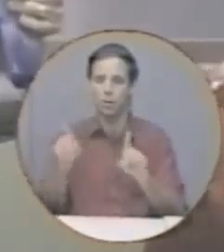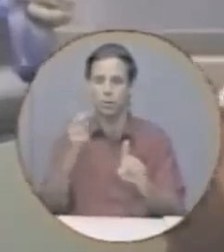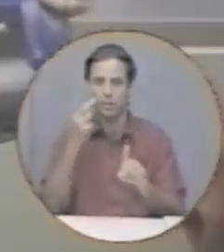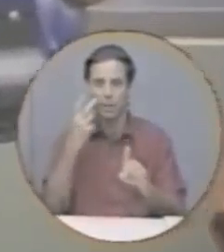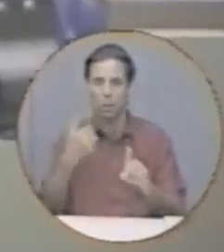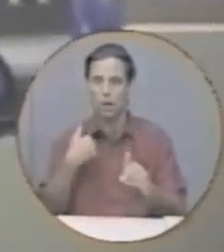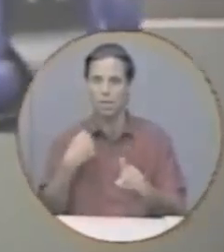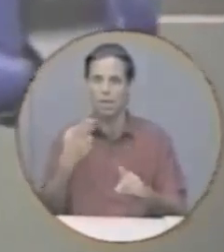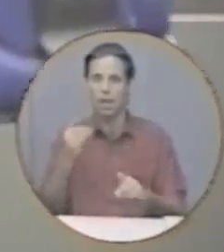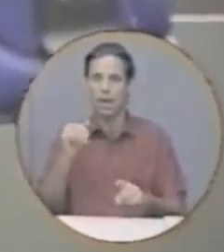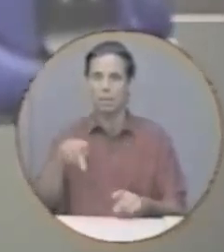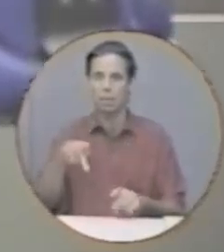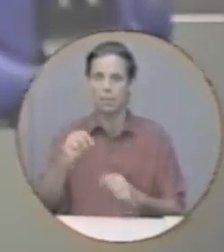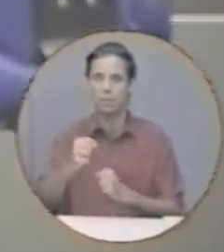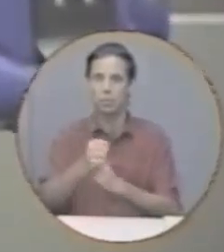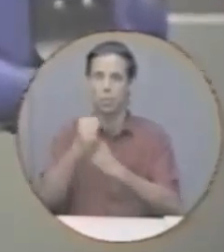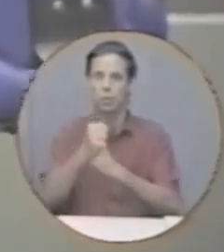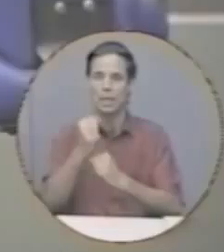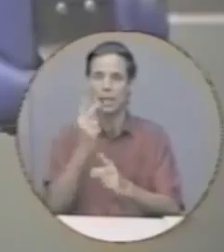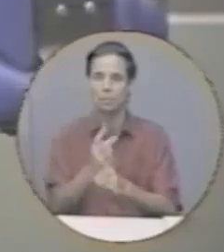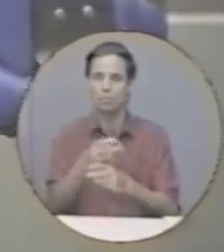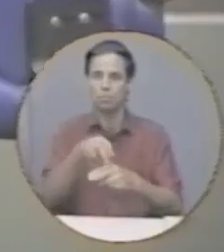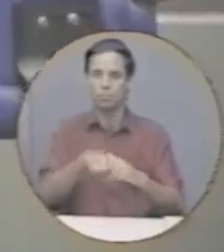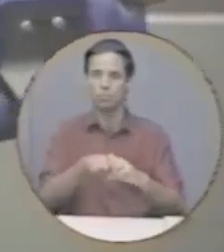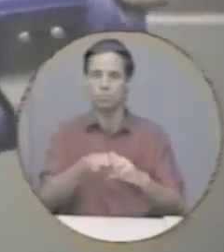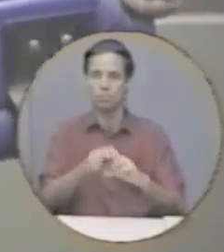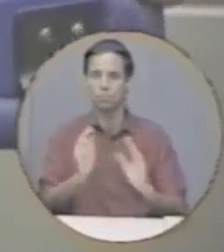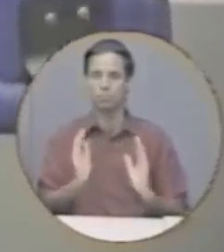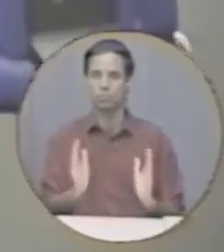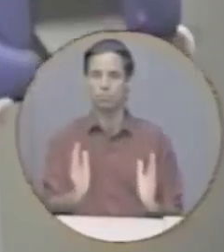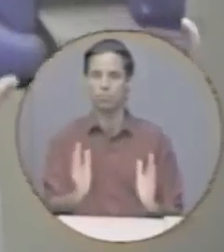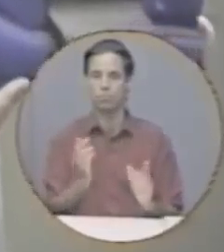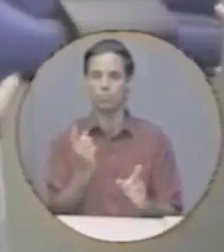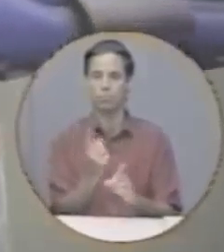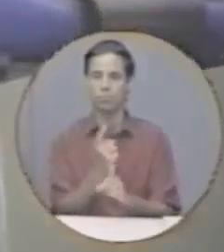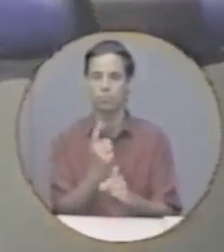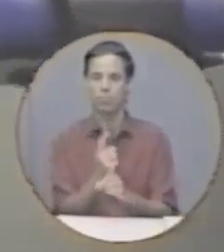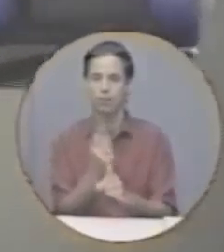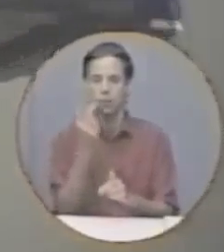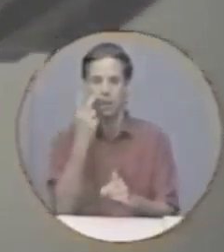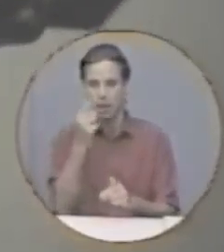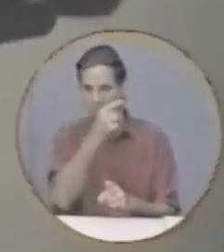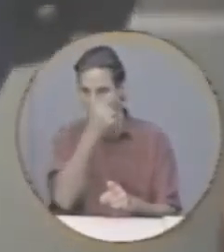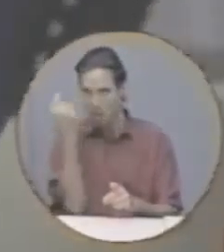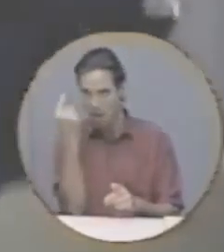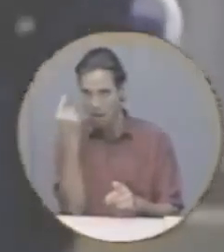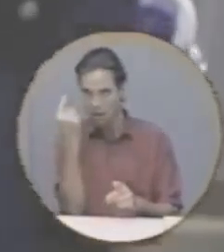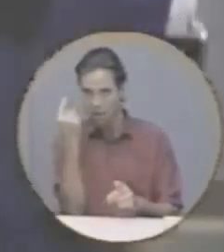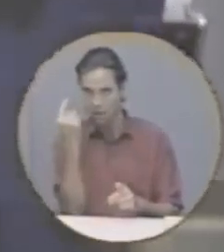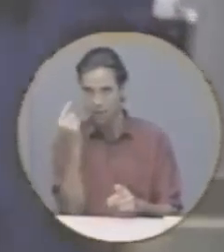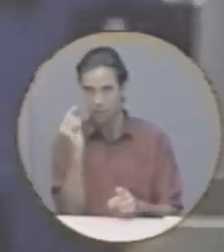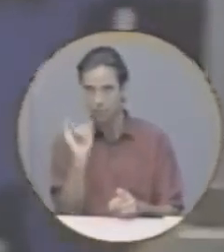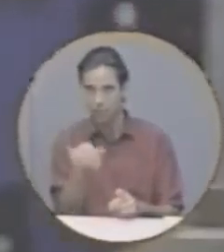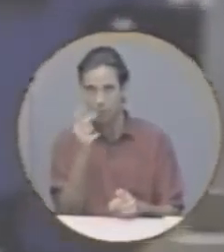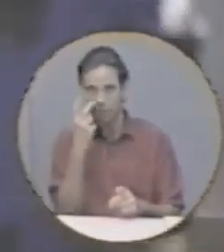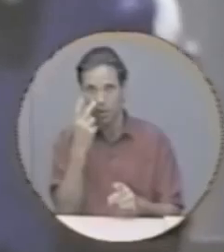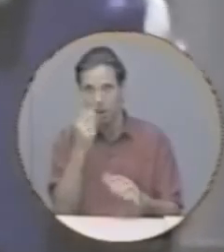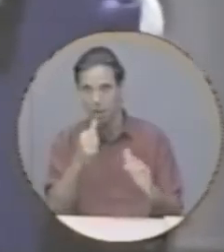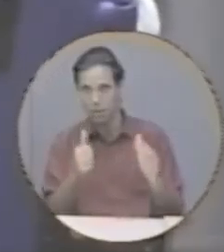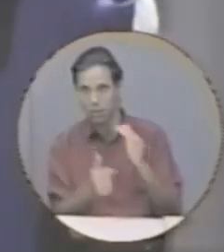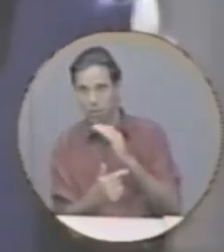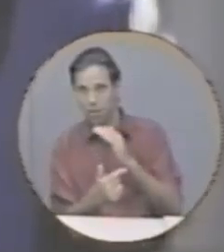hip supports, which keep her nicely in place. The black bracket right here allows us, you can see that